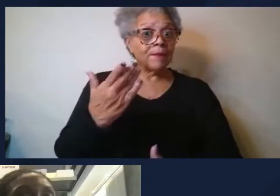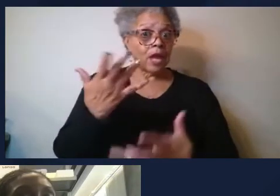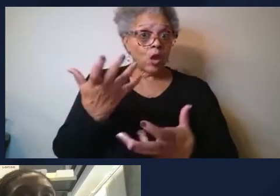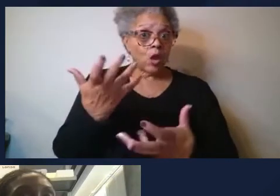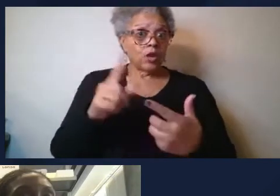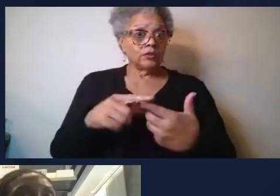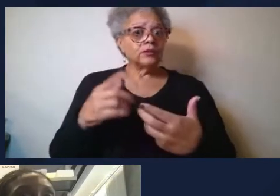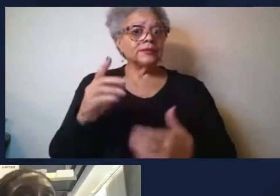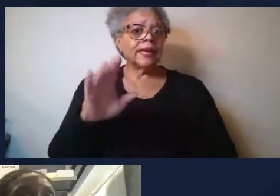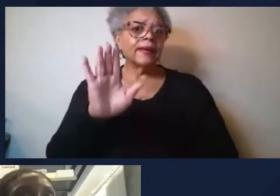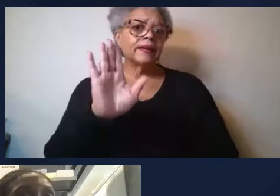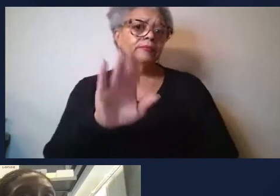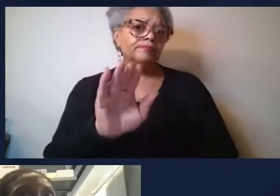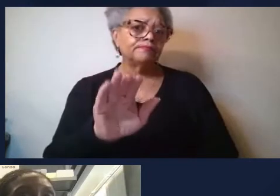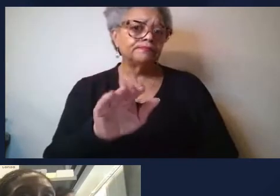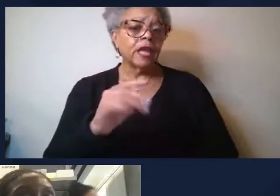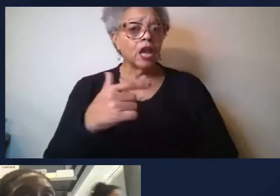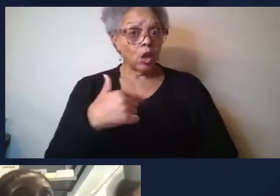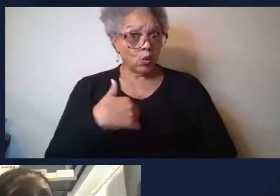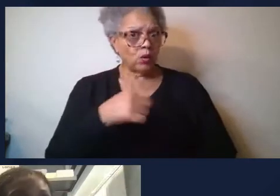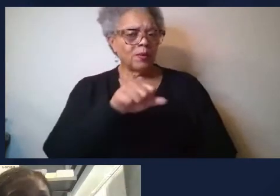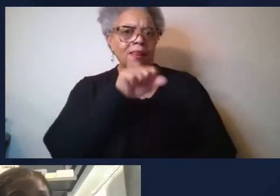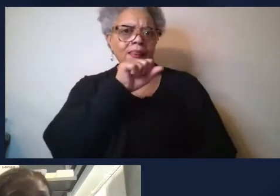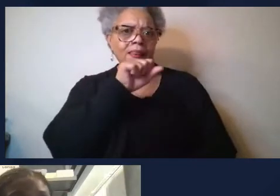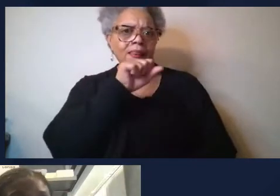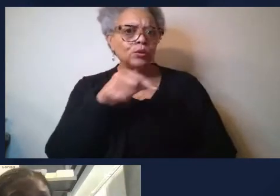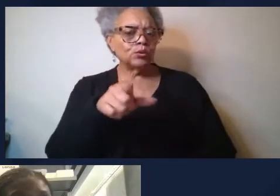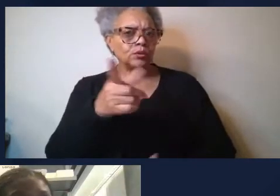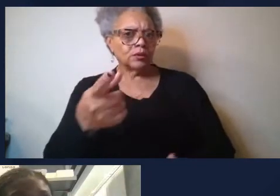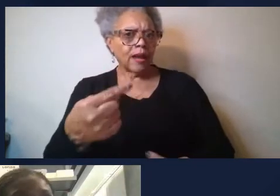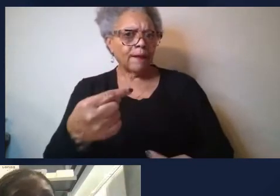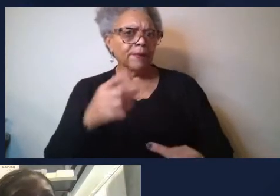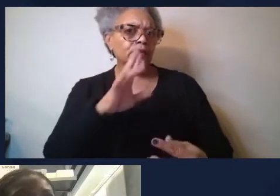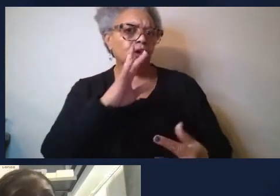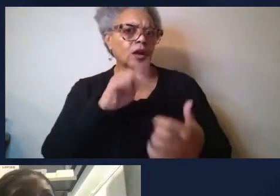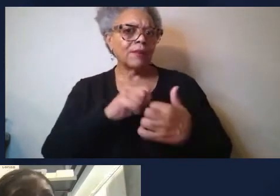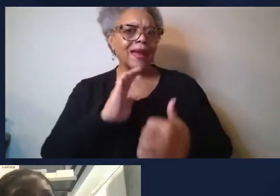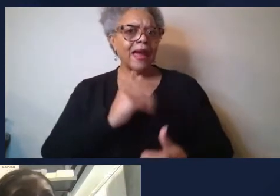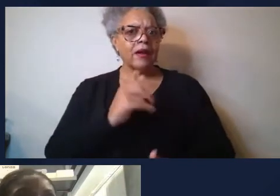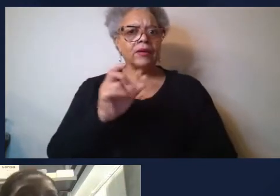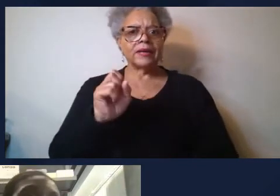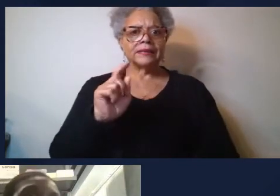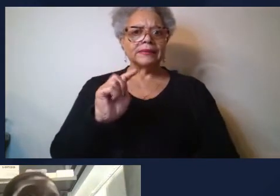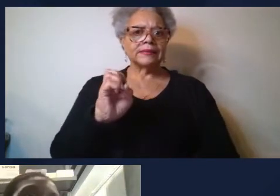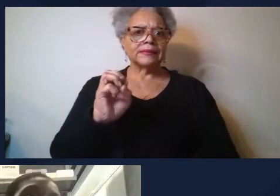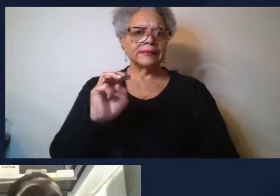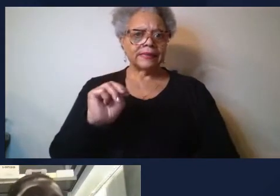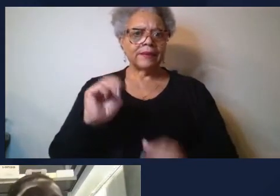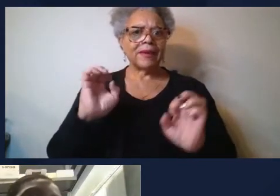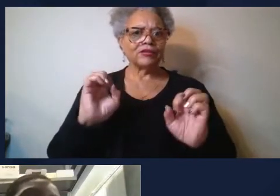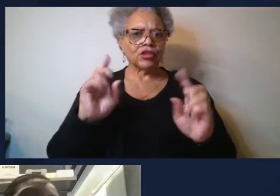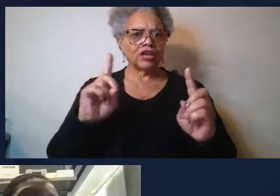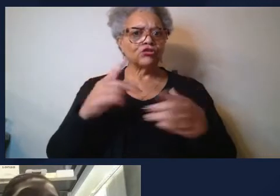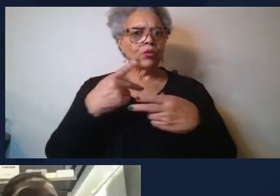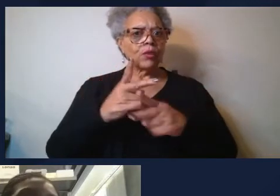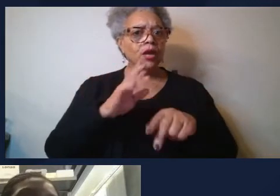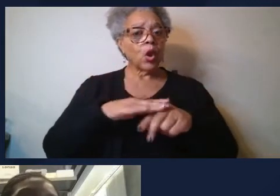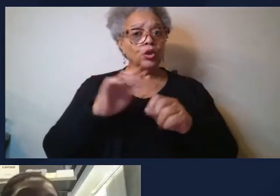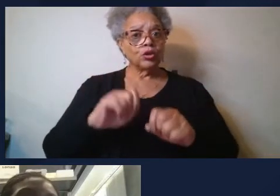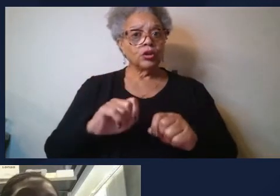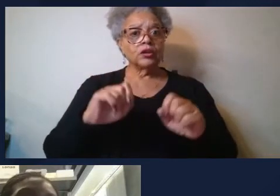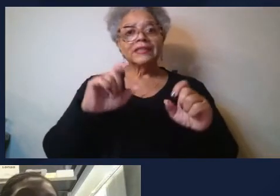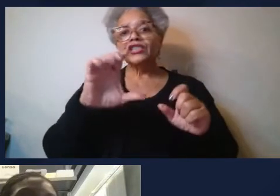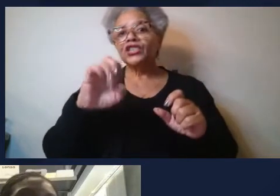say, hey, we would love for you to talk about our STEM educational product on your channel or on